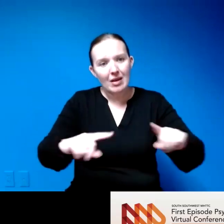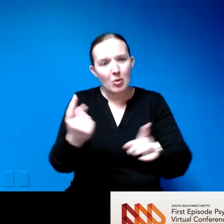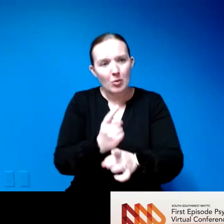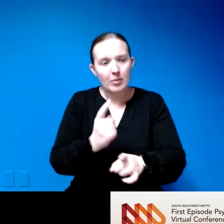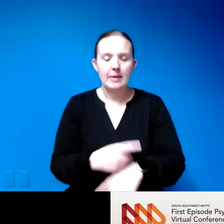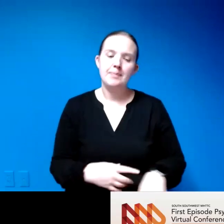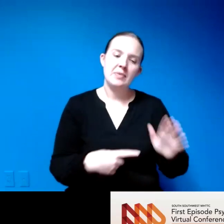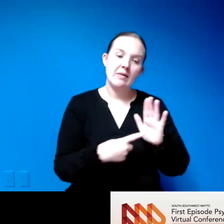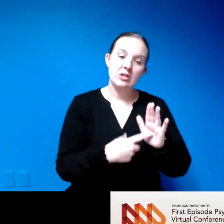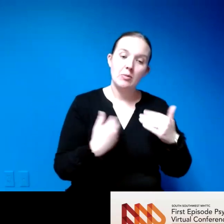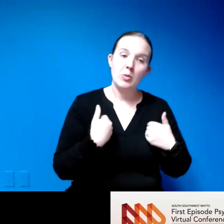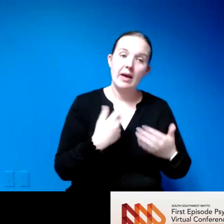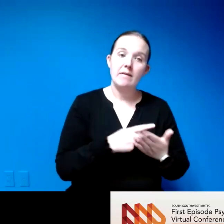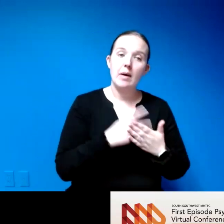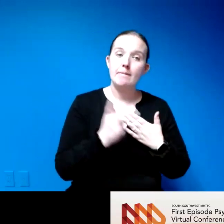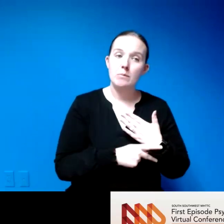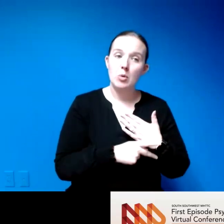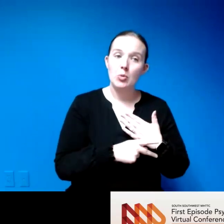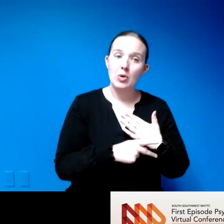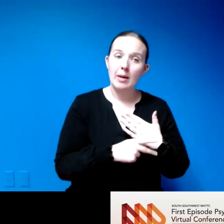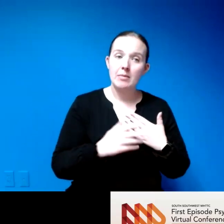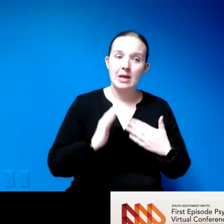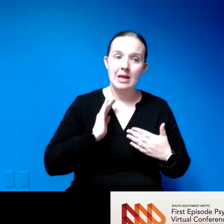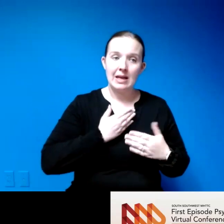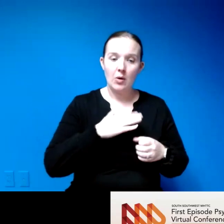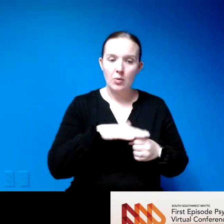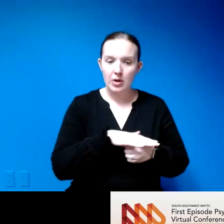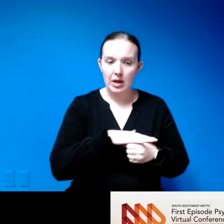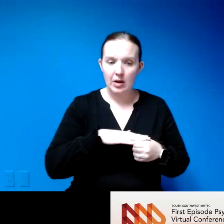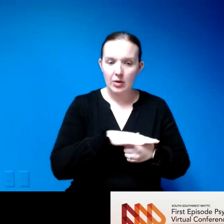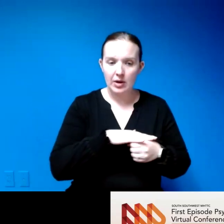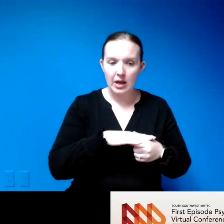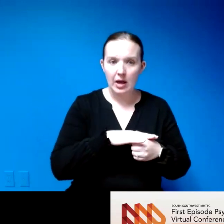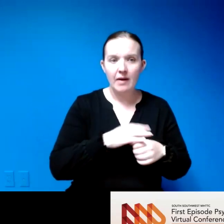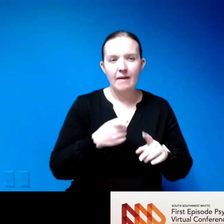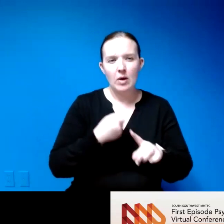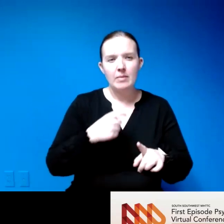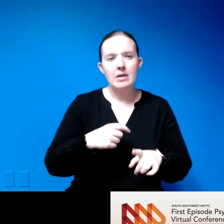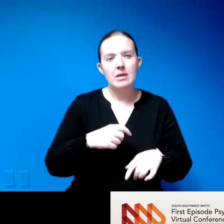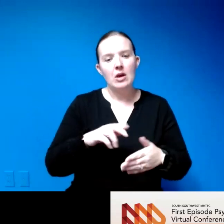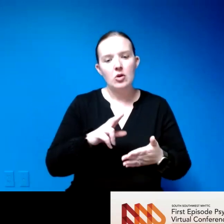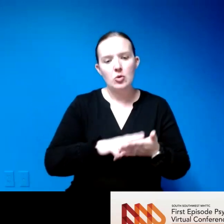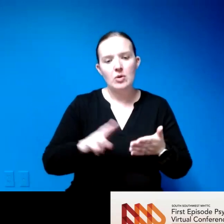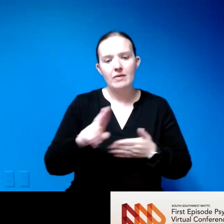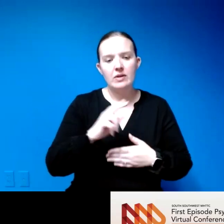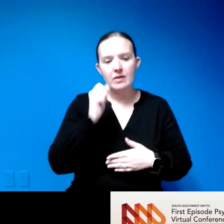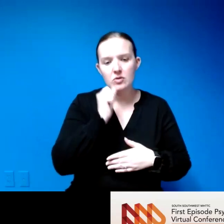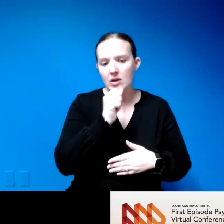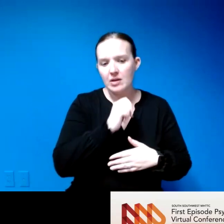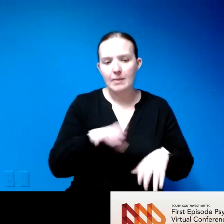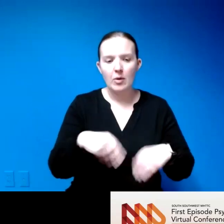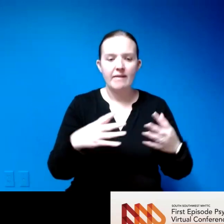example, we have a program in Tucson, it's called 𝐂𝐥𝐢𝐬𝐧𝐢𝐜 through the University of Arizona. They offer gym, exercise